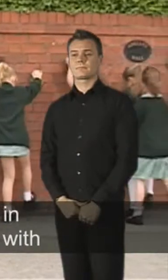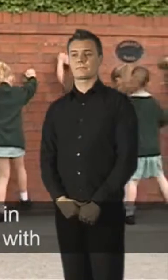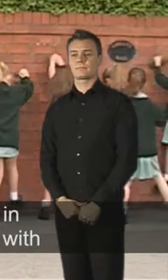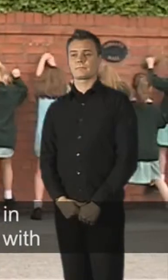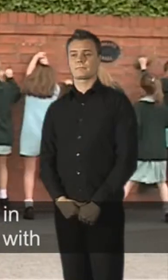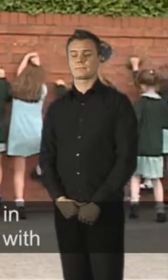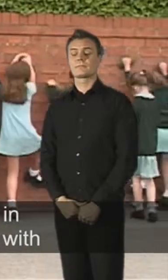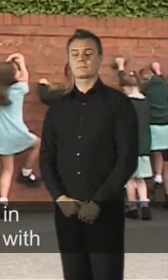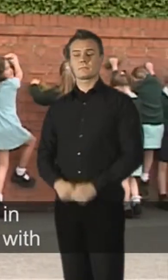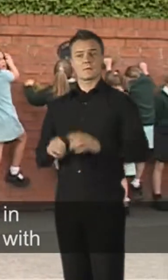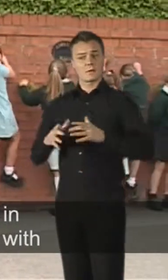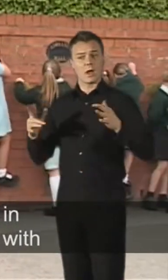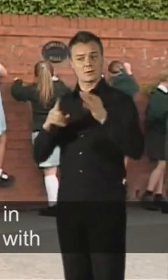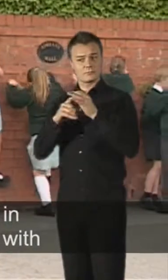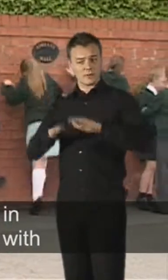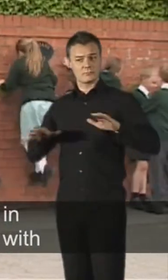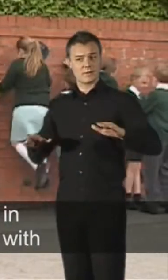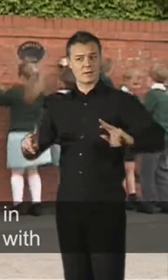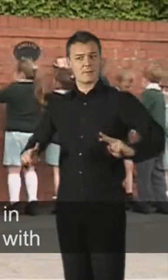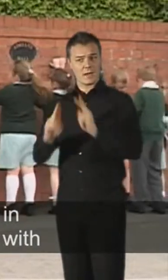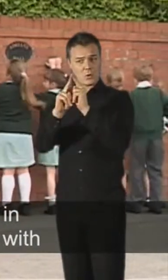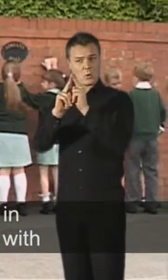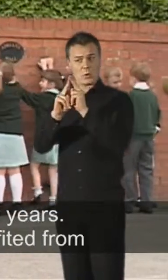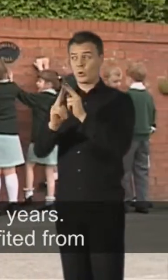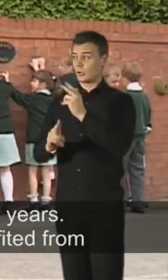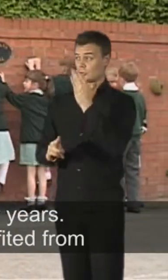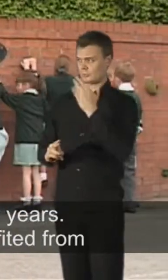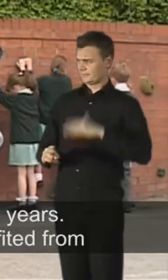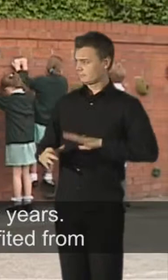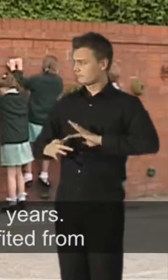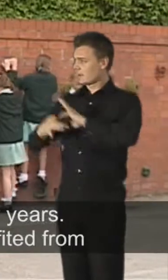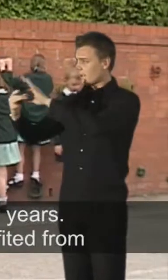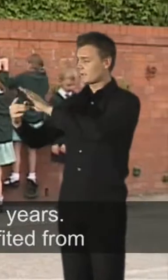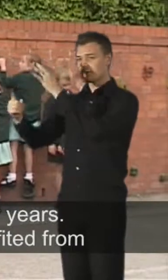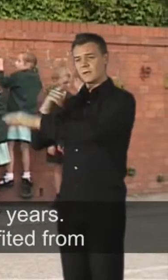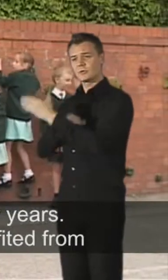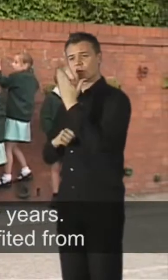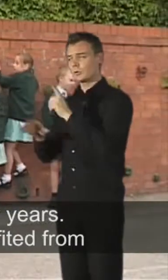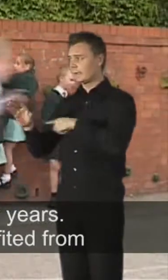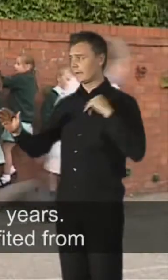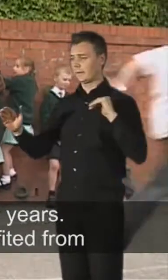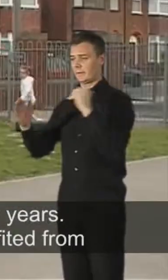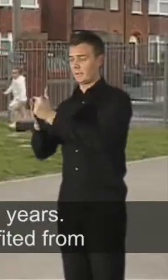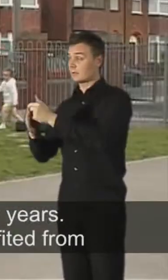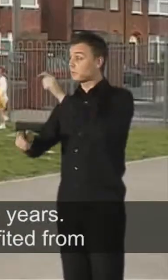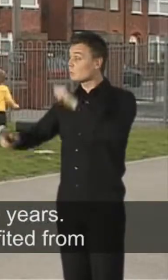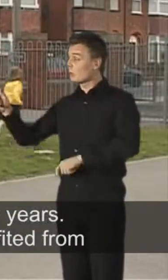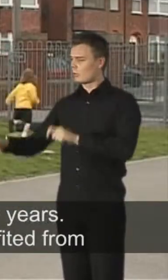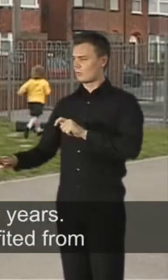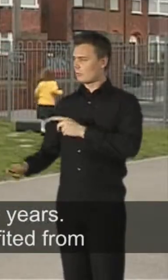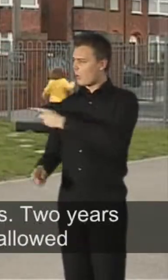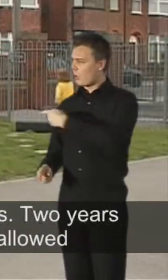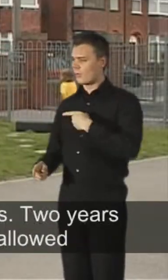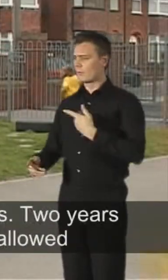St John Vianney is a large primary in Blackpool. The school has had links with Woodlands Special School for many years. Pupils from both schools